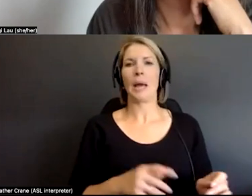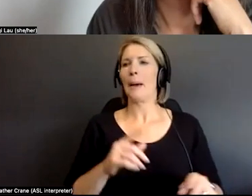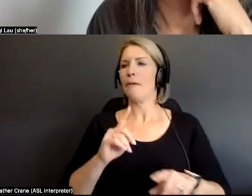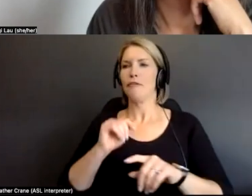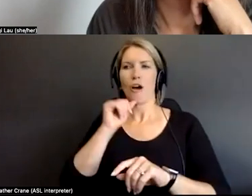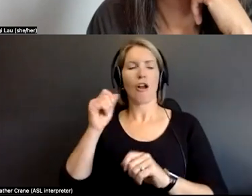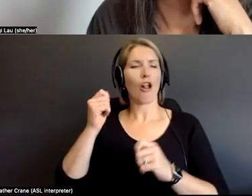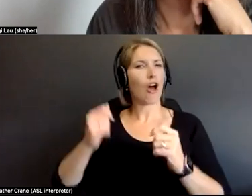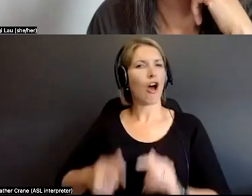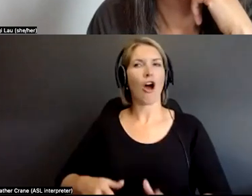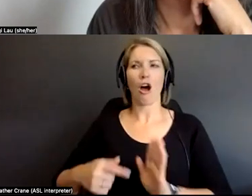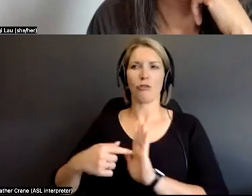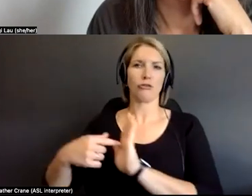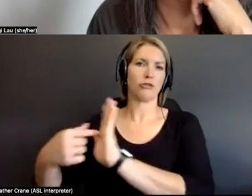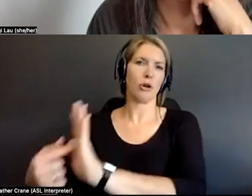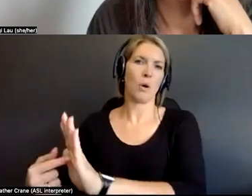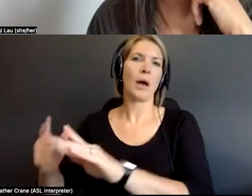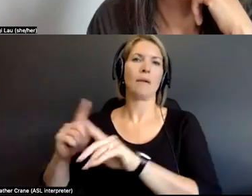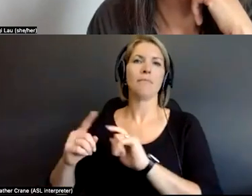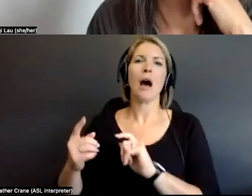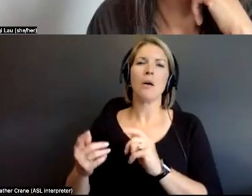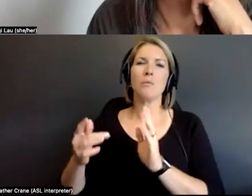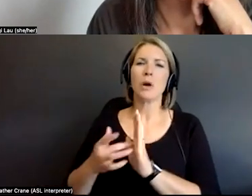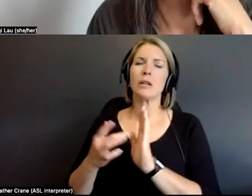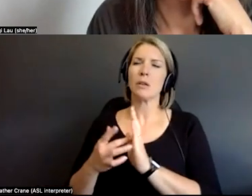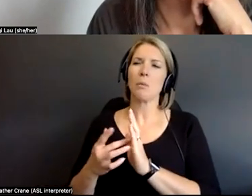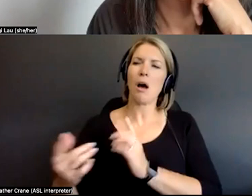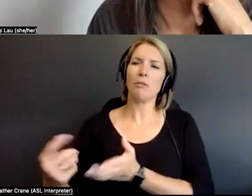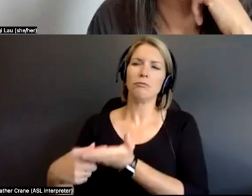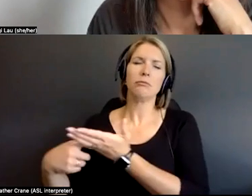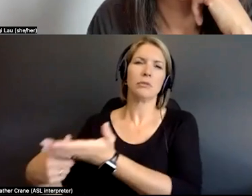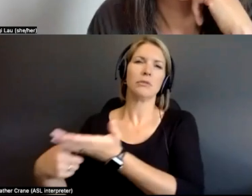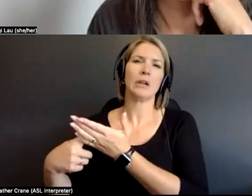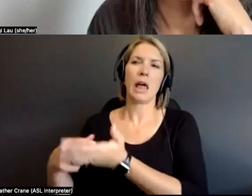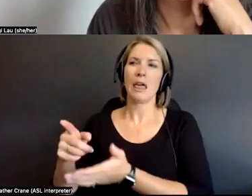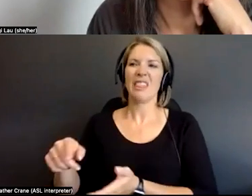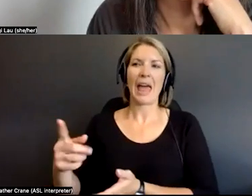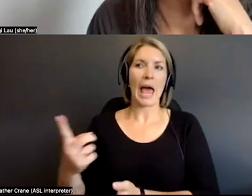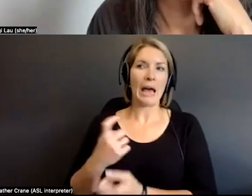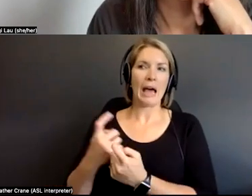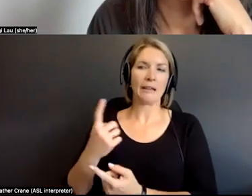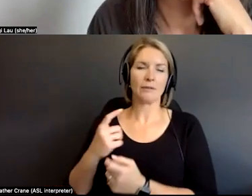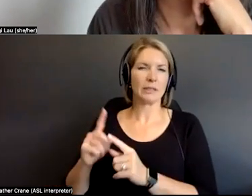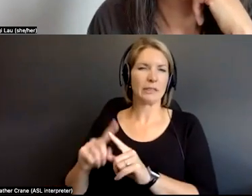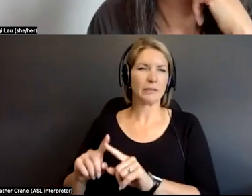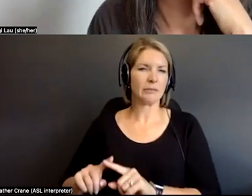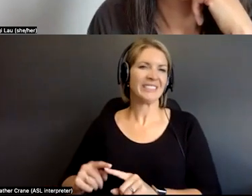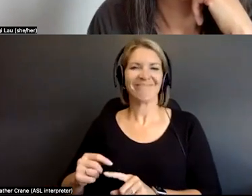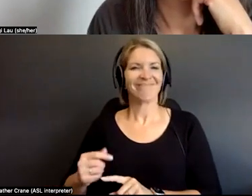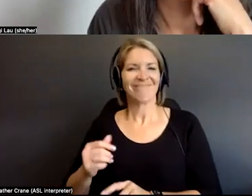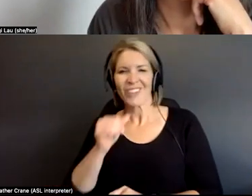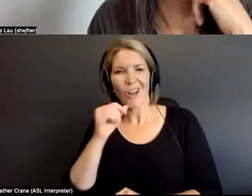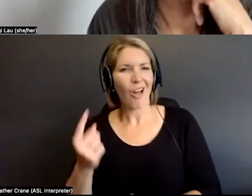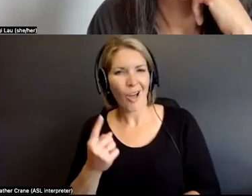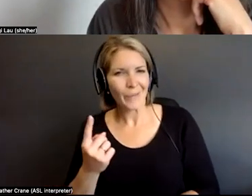feedback back and forth with the author from there. But, you know, if they're asking for things that really aren't working, and some people, depending on how close